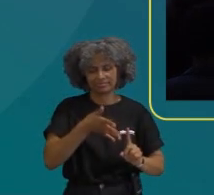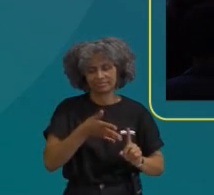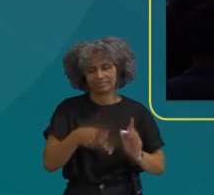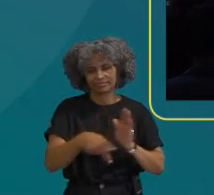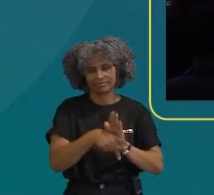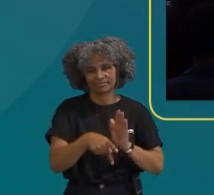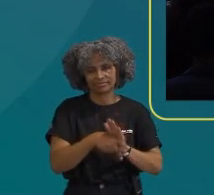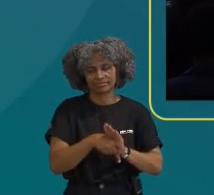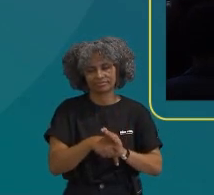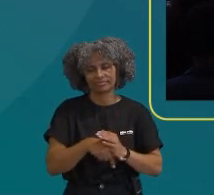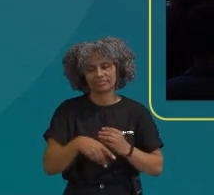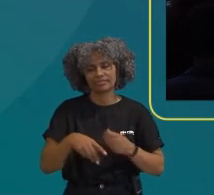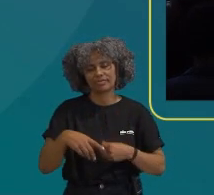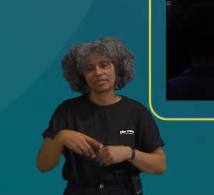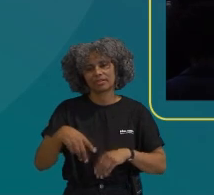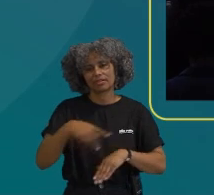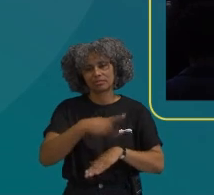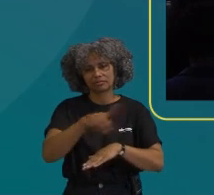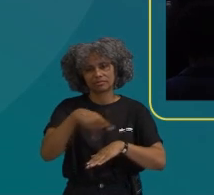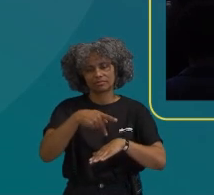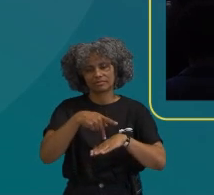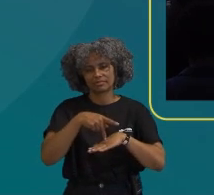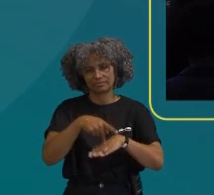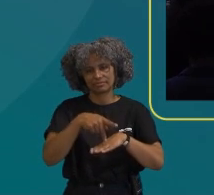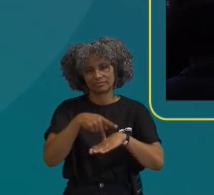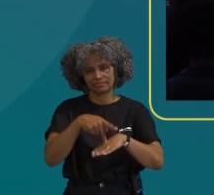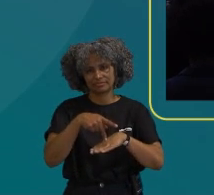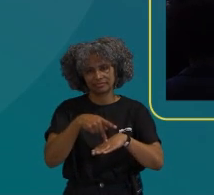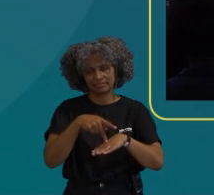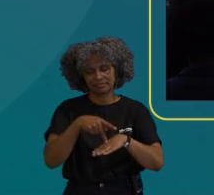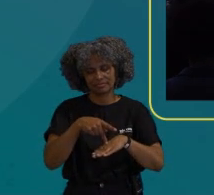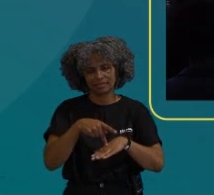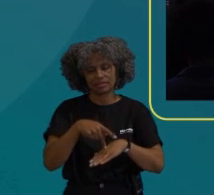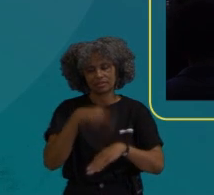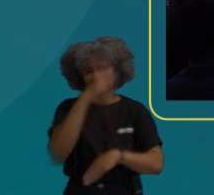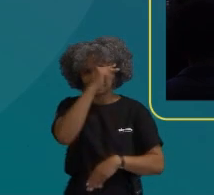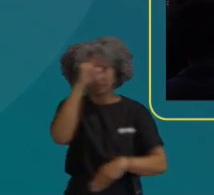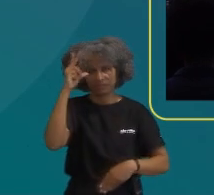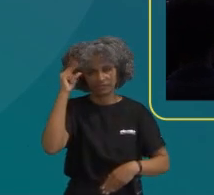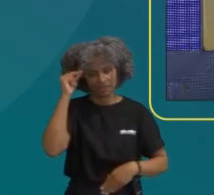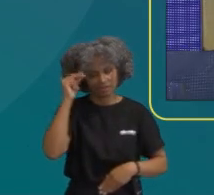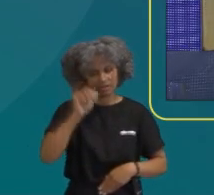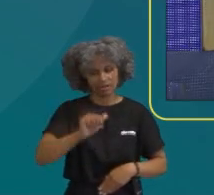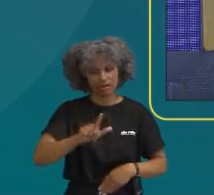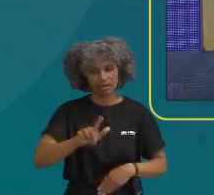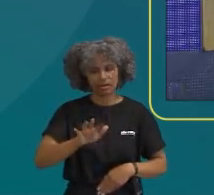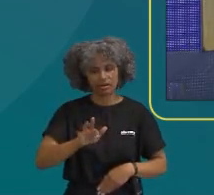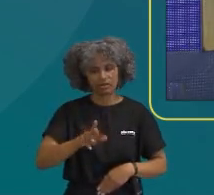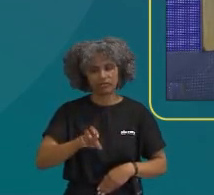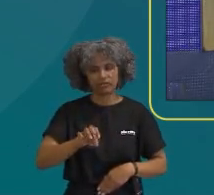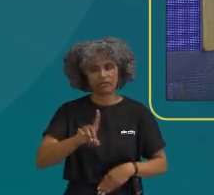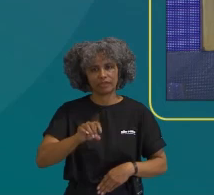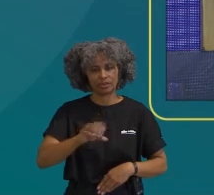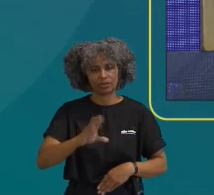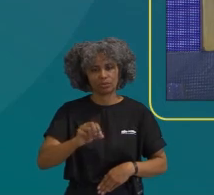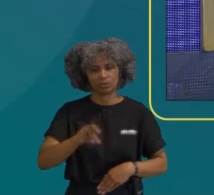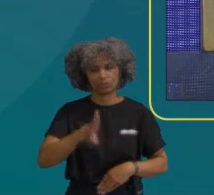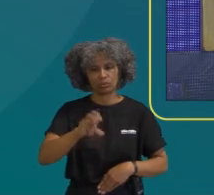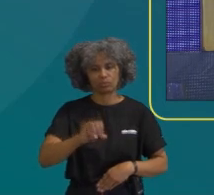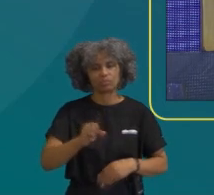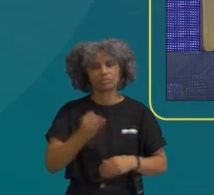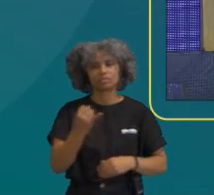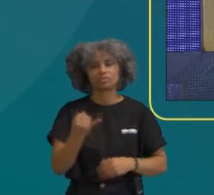hear from His Honorable Mayor Alfredo Coro about his city. And Mayor Coro, I want